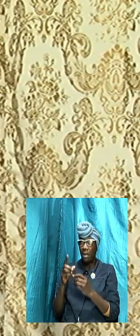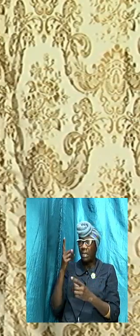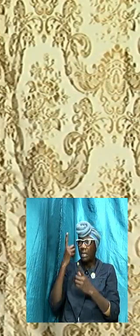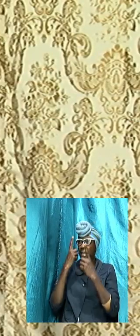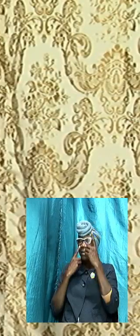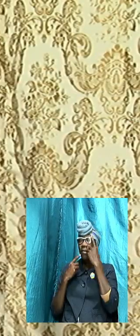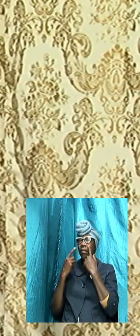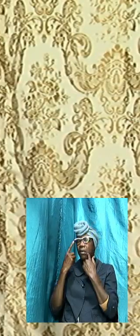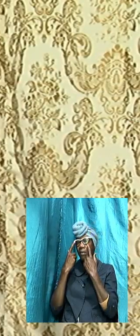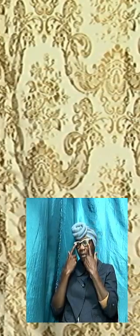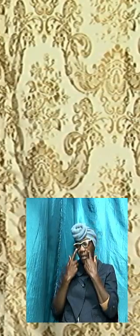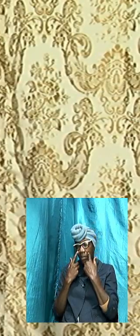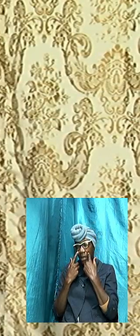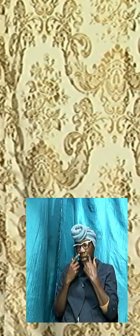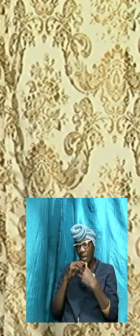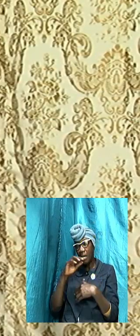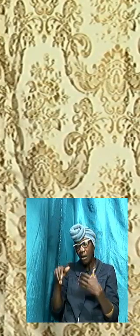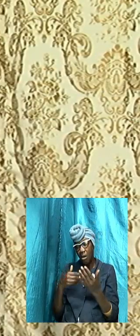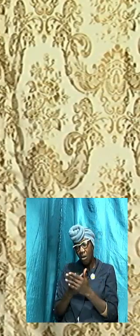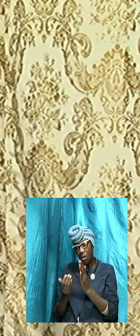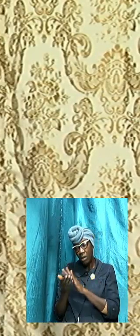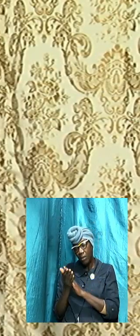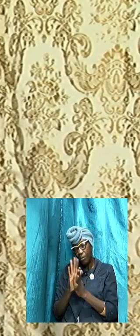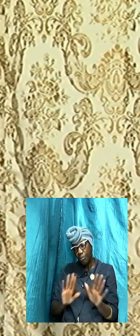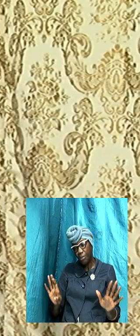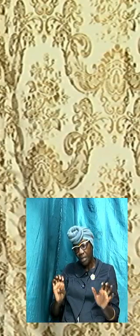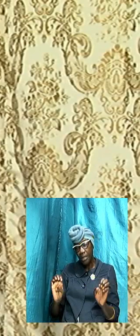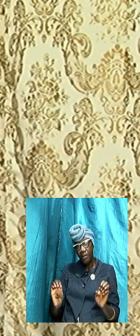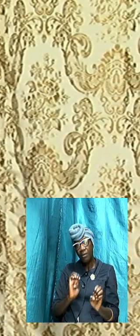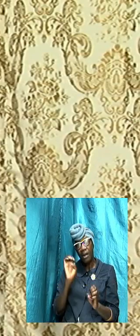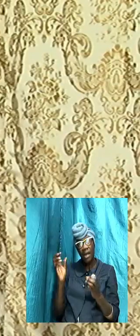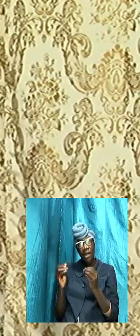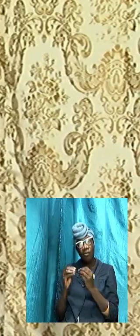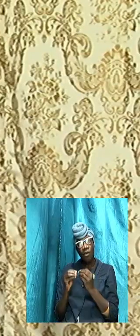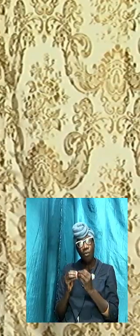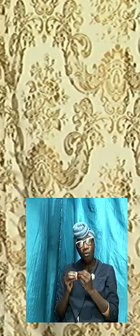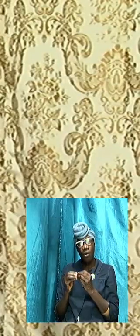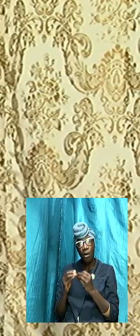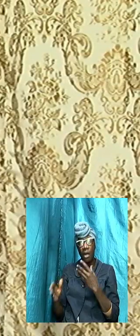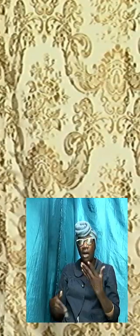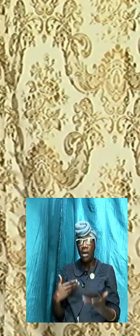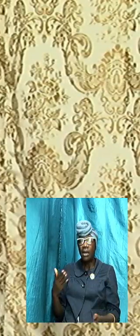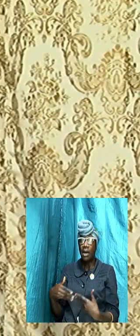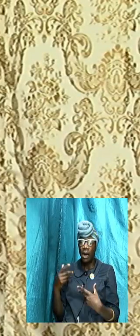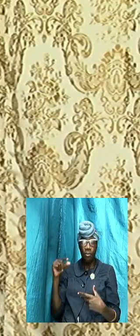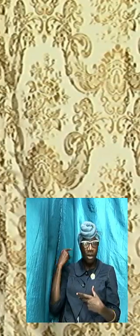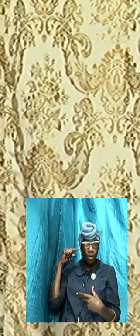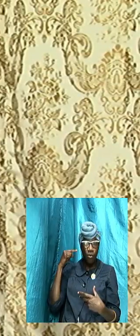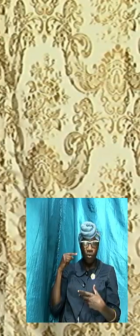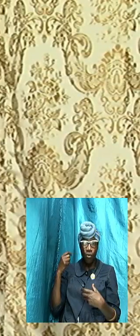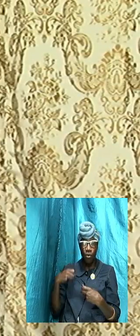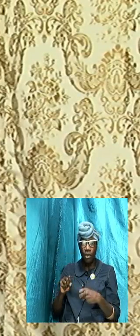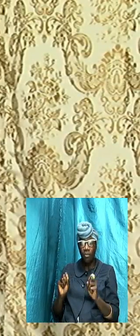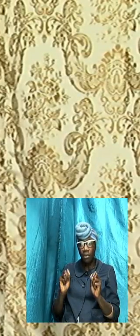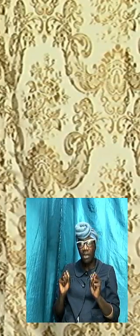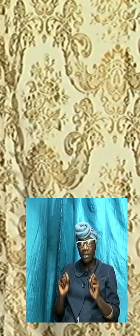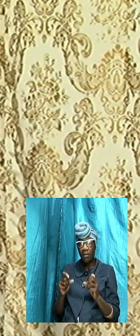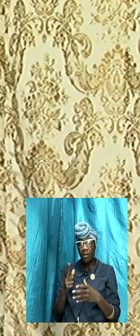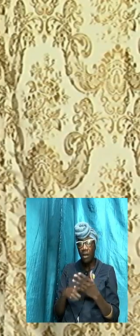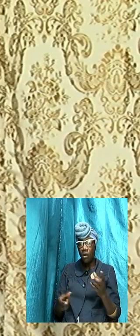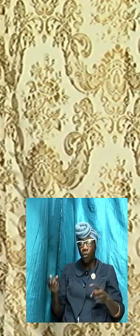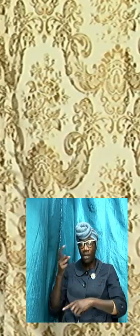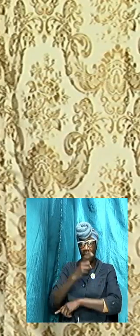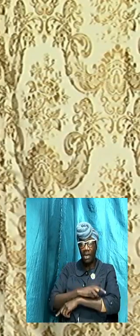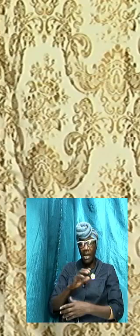eye. All is peace forevermore. Amen. On that happy golden shore. What a day, glorious